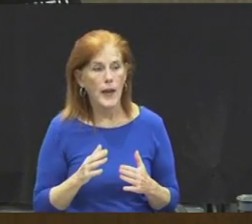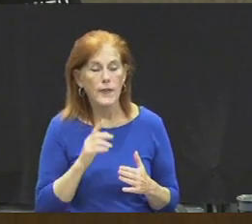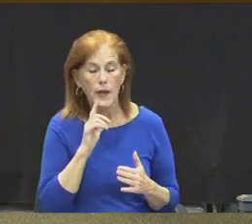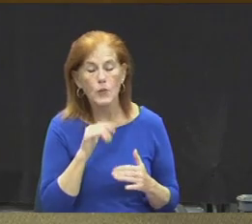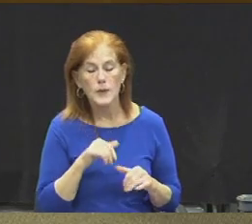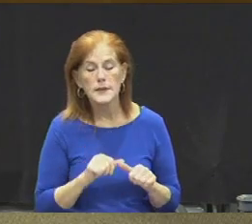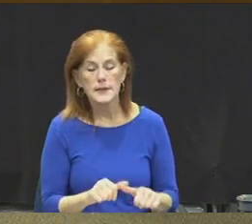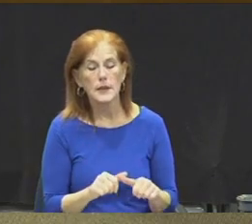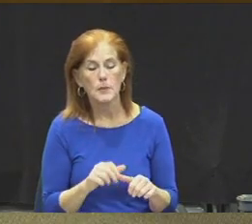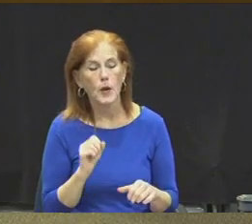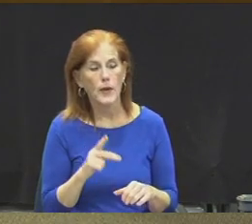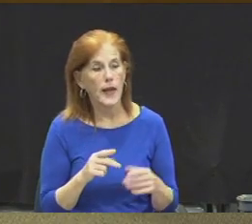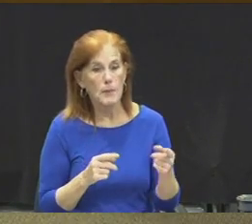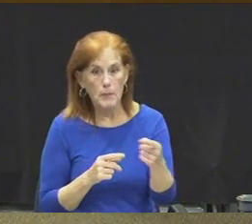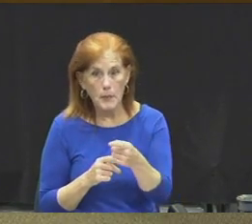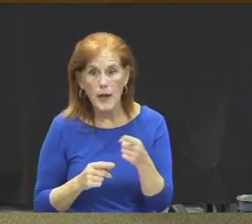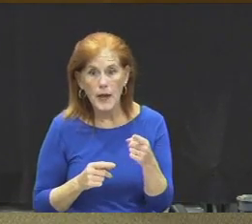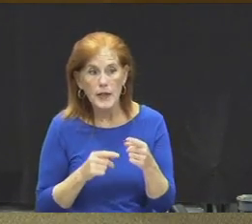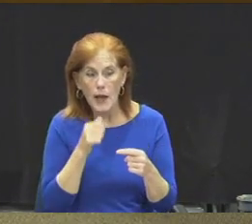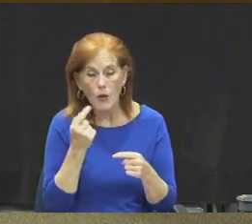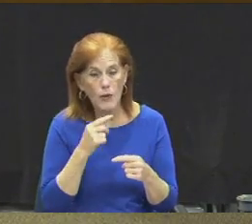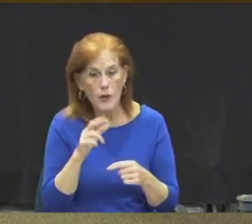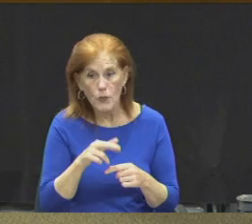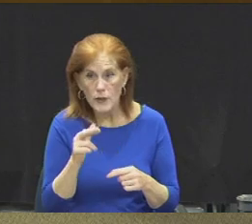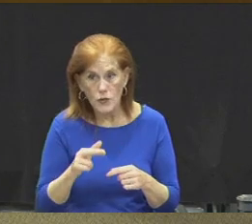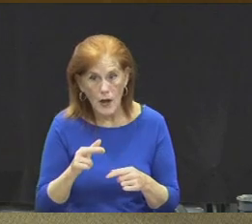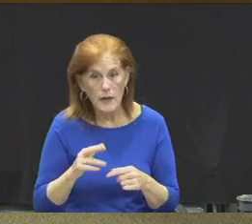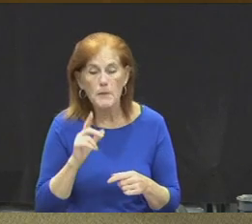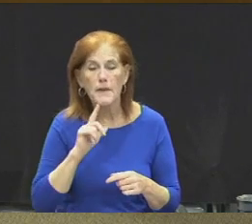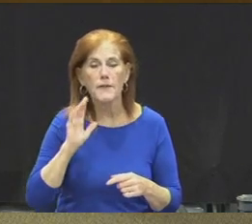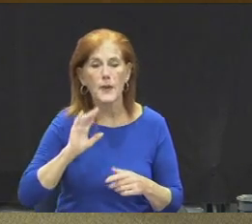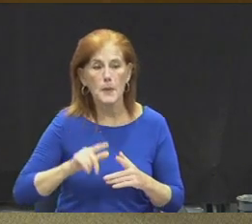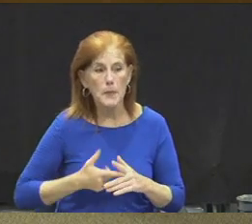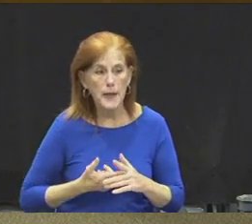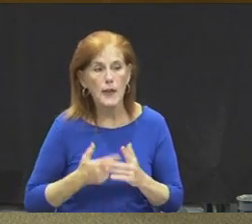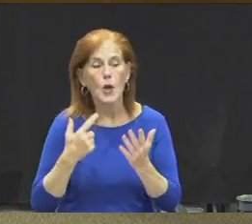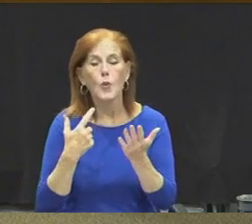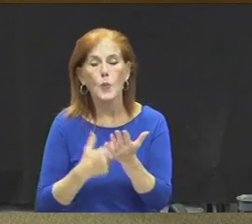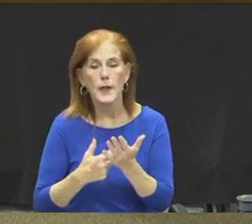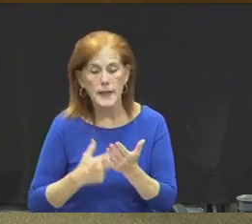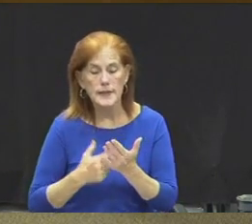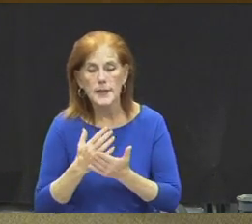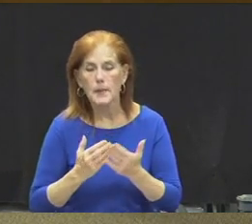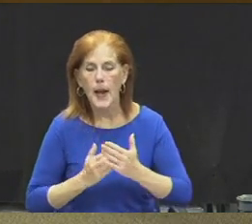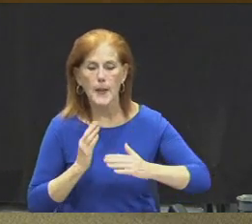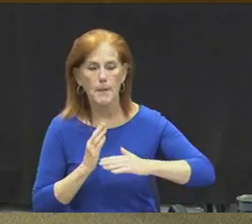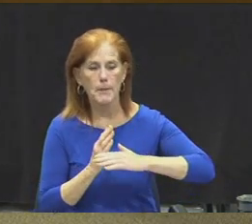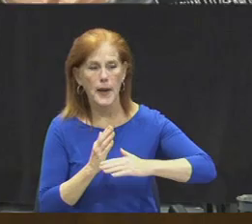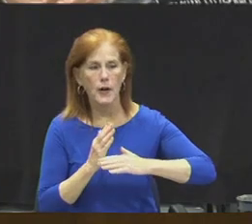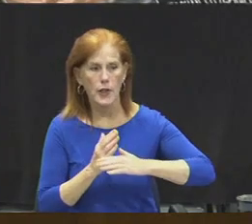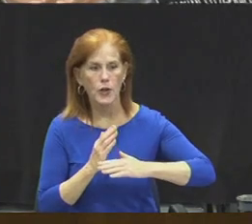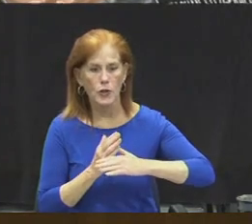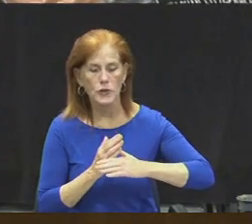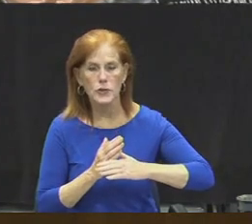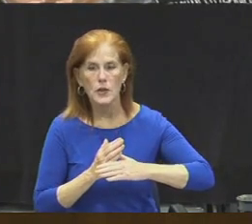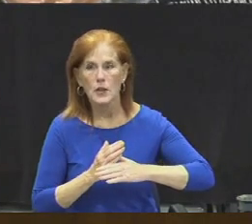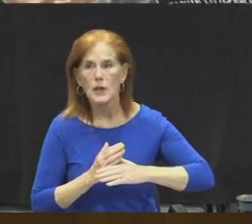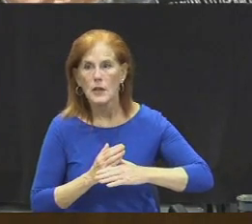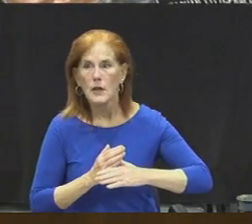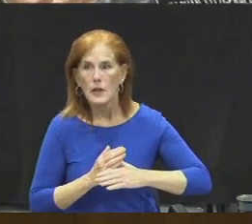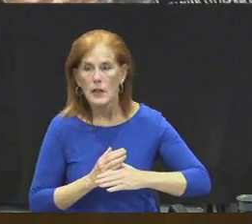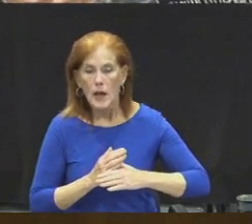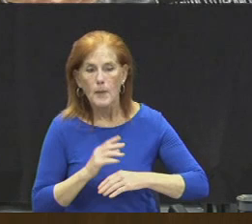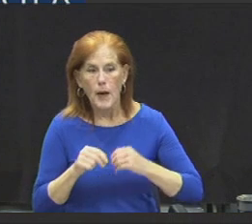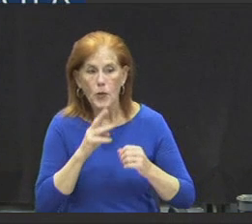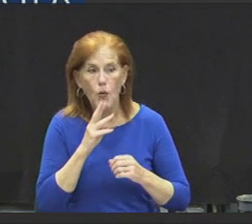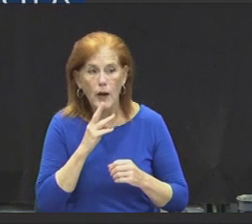right, we raised, besides the restroom issue, we raised the barriers around the water in our last meeting as well. we did. We did.